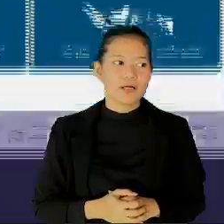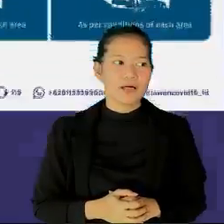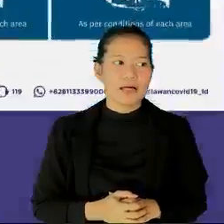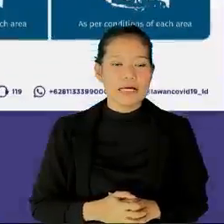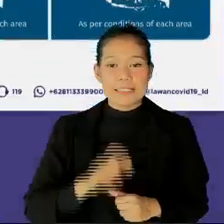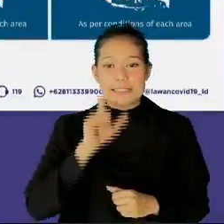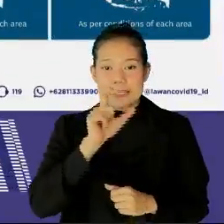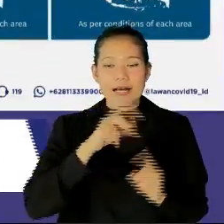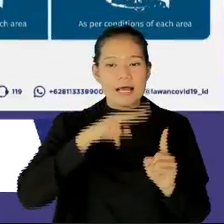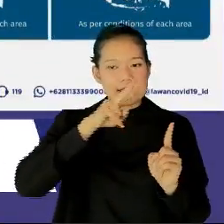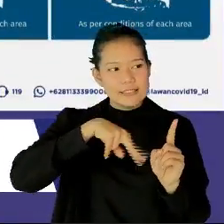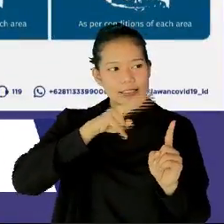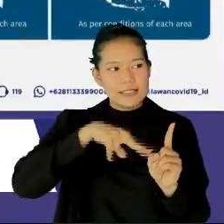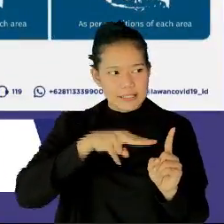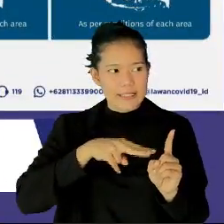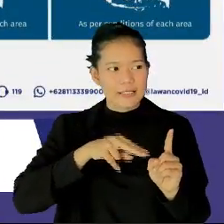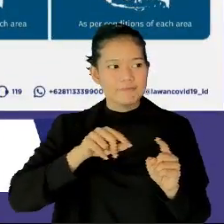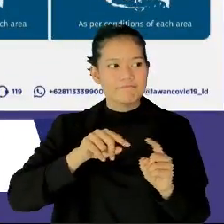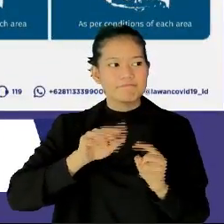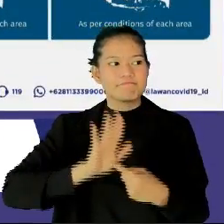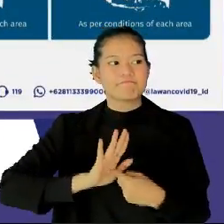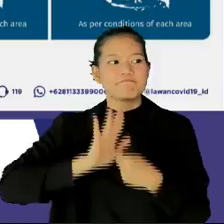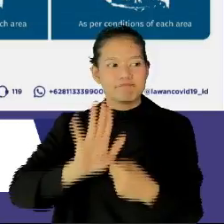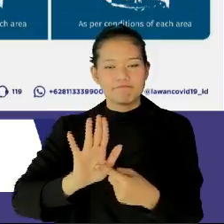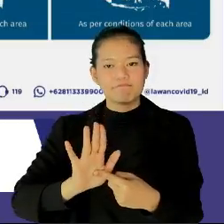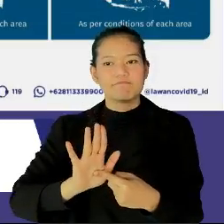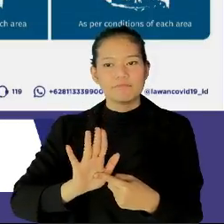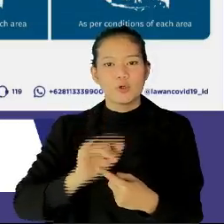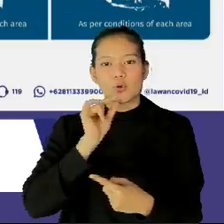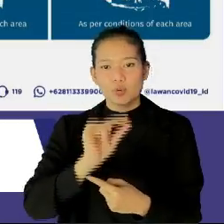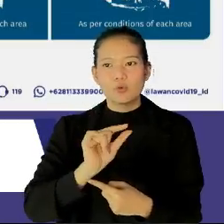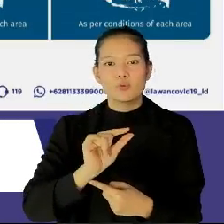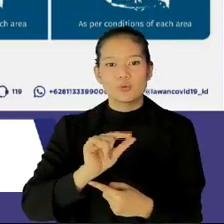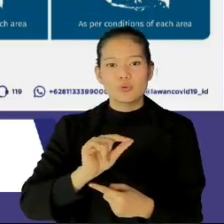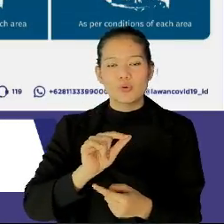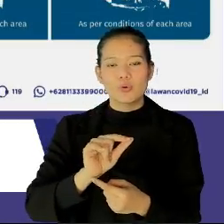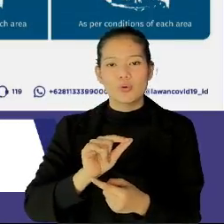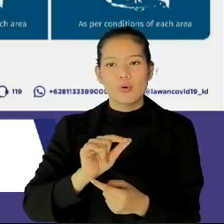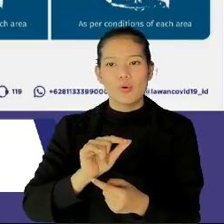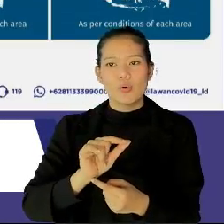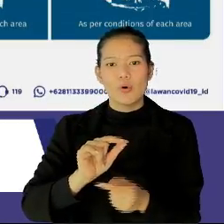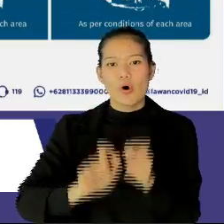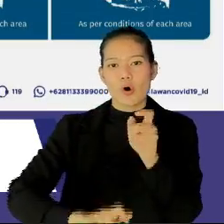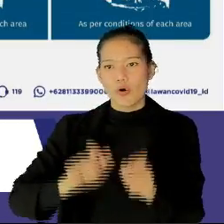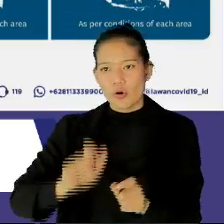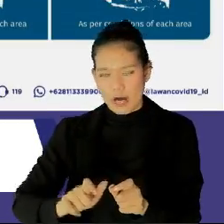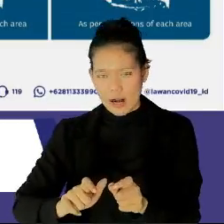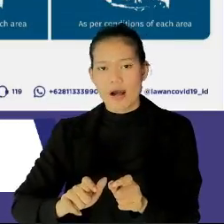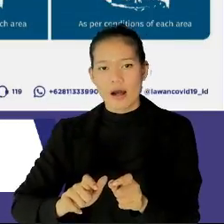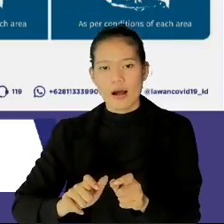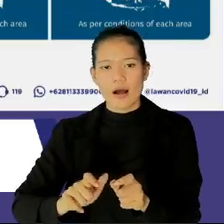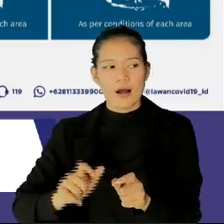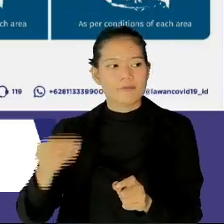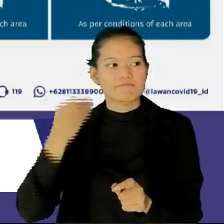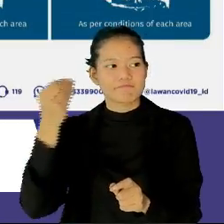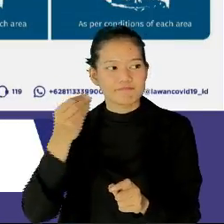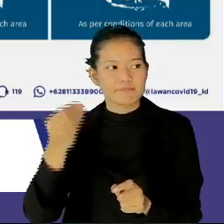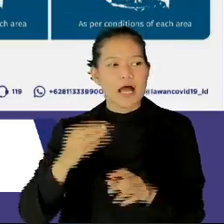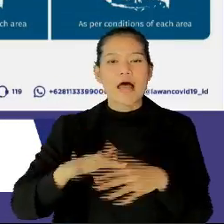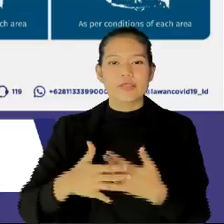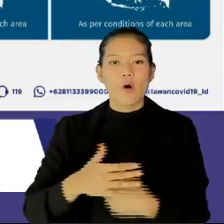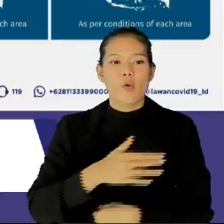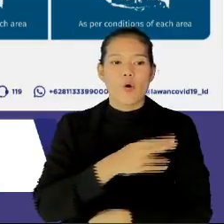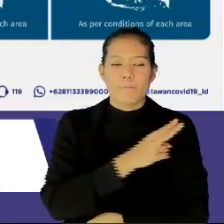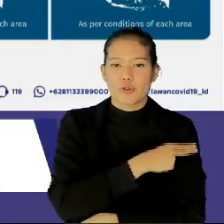of screening can still provide flexibility for community to travel and officers in the field to carry out